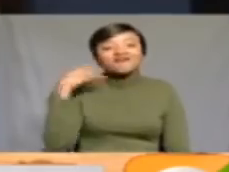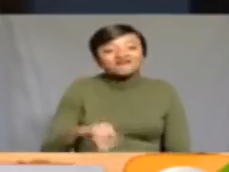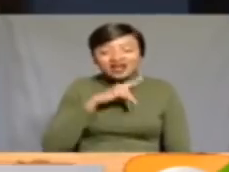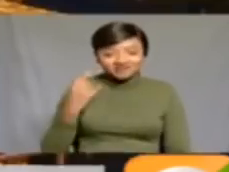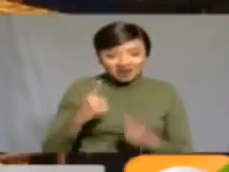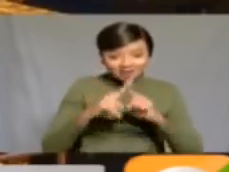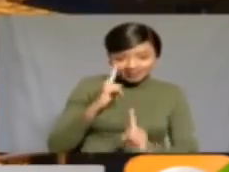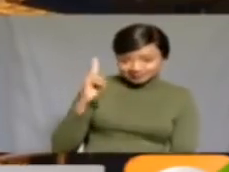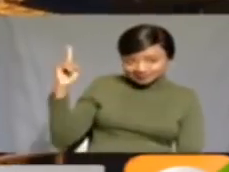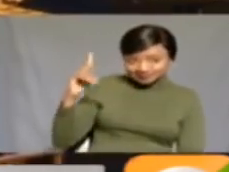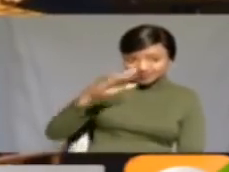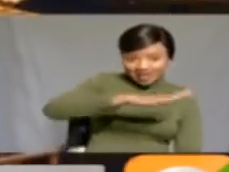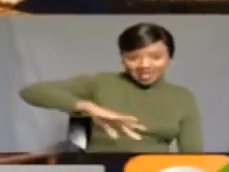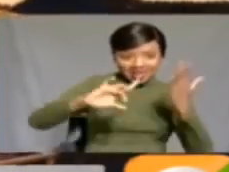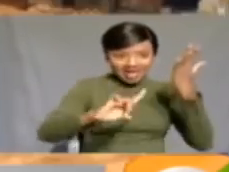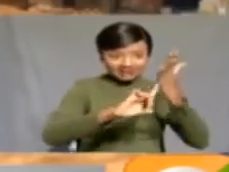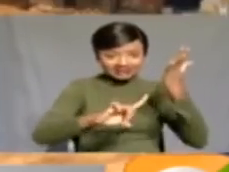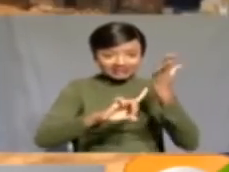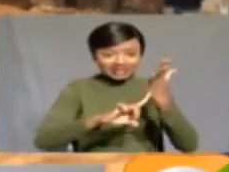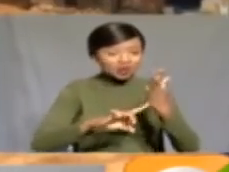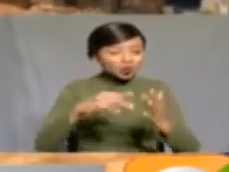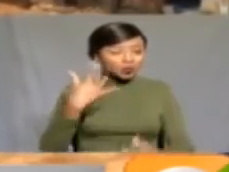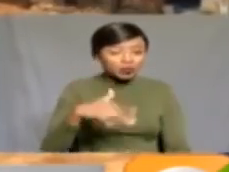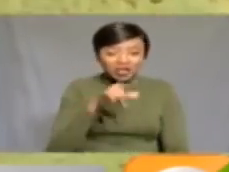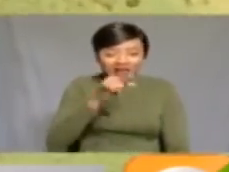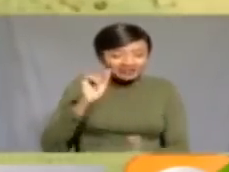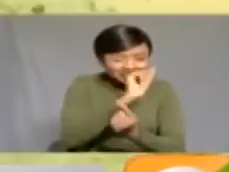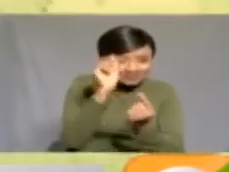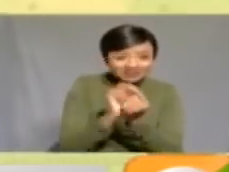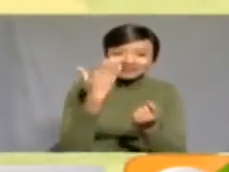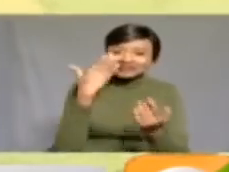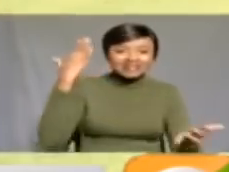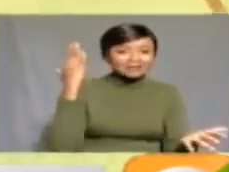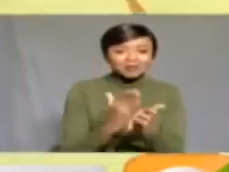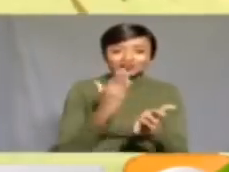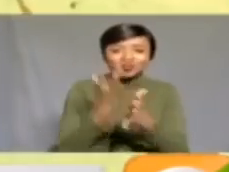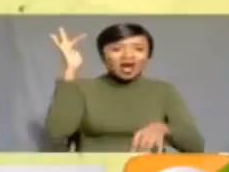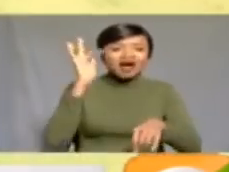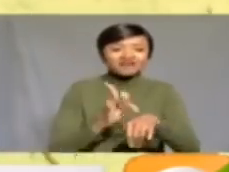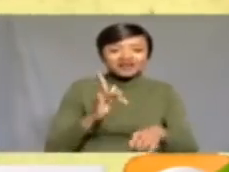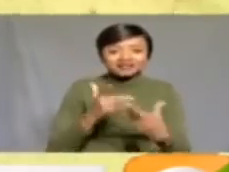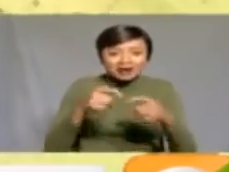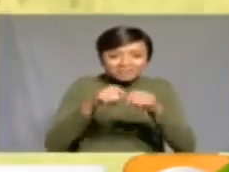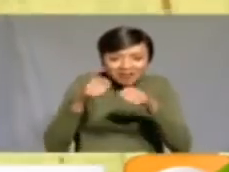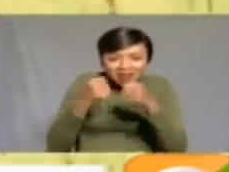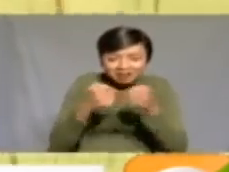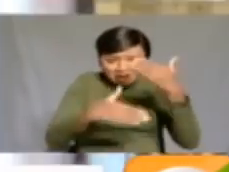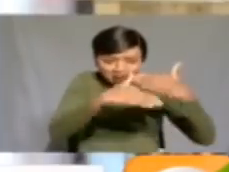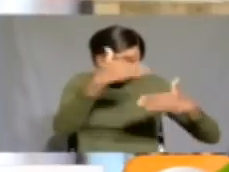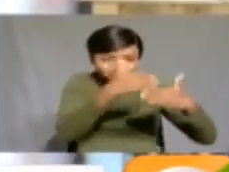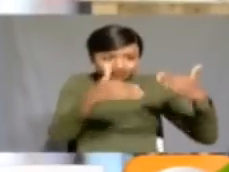of Taita Taveta County, the epicenter of the tremors, the damage was evident, like this crack on the walls of one of the buildings in the